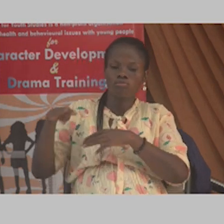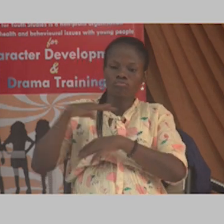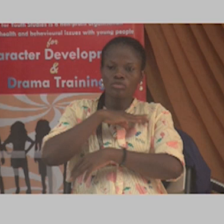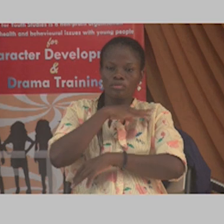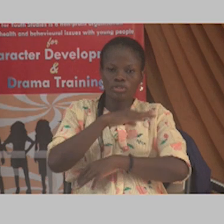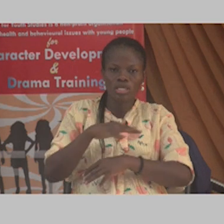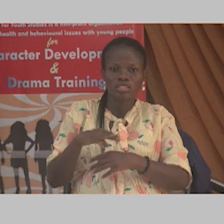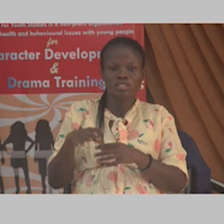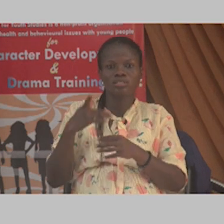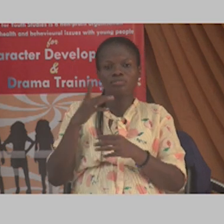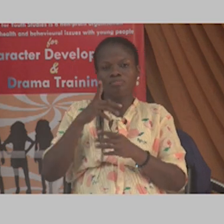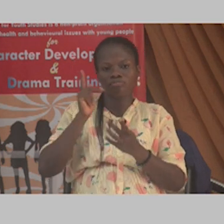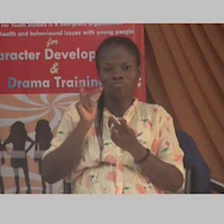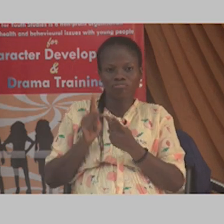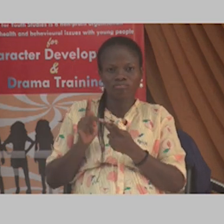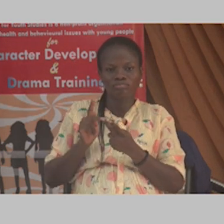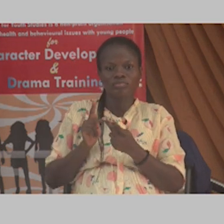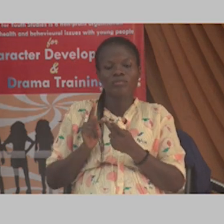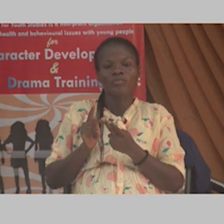disabilities. I've seen some